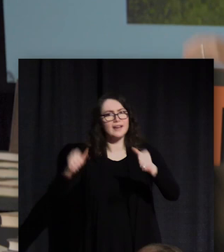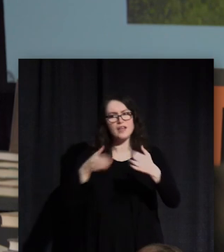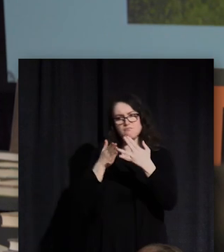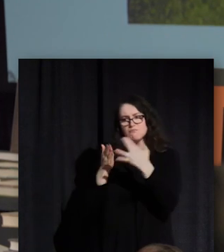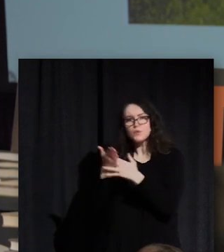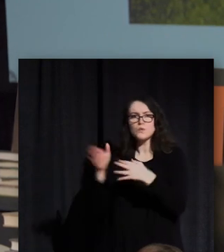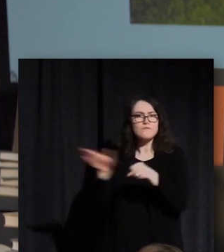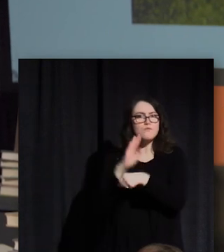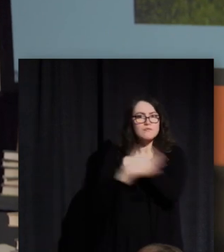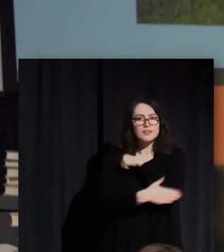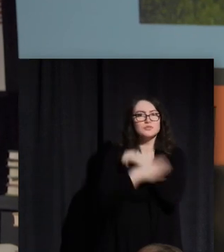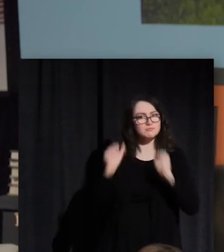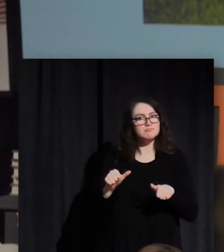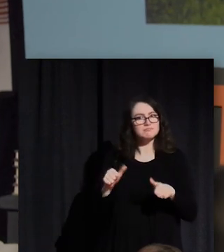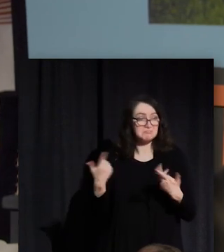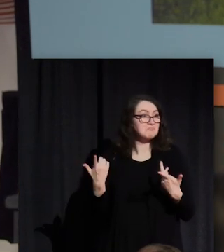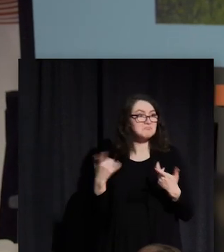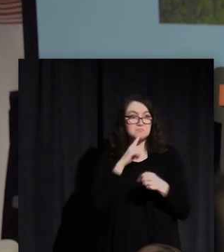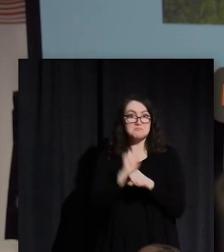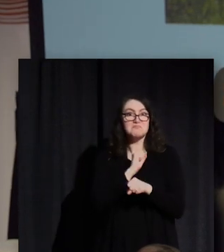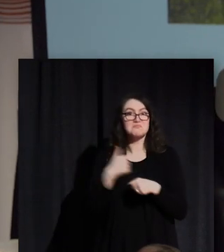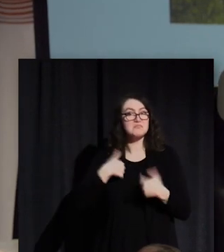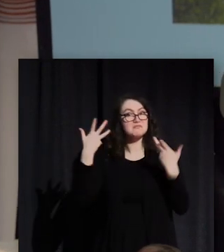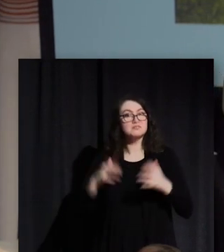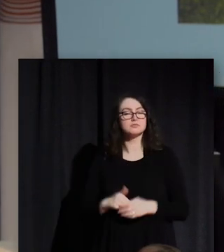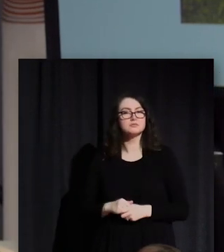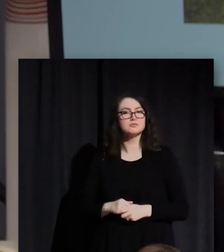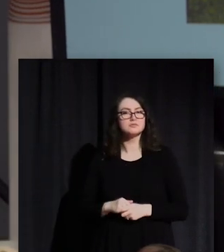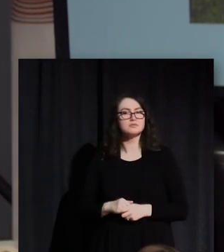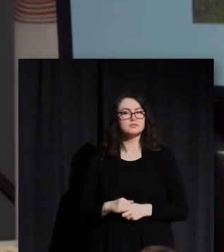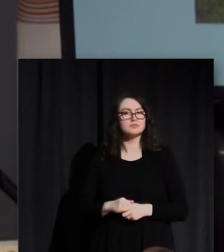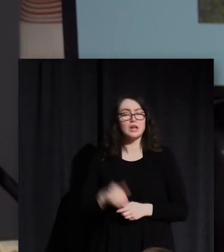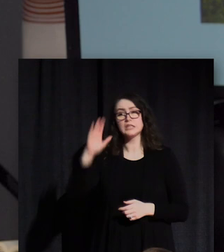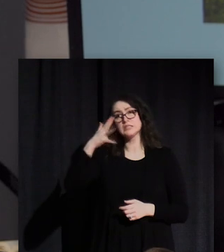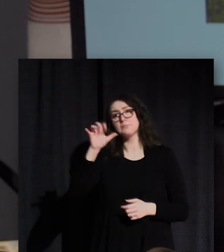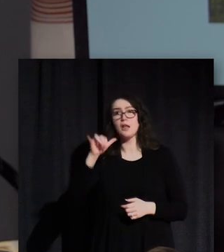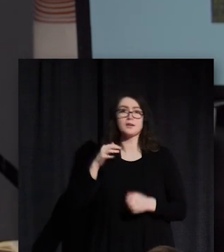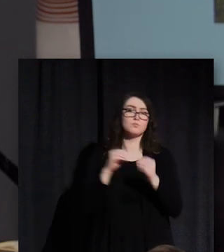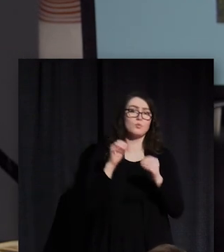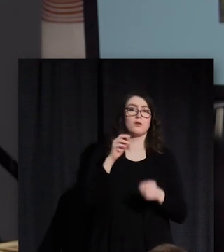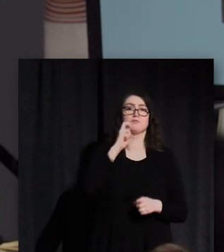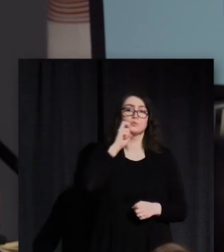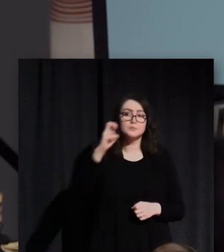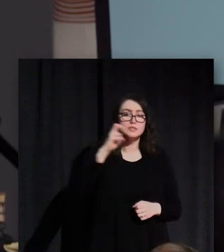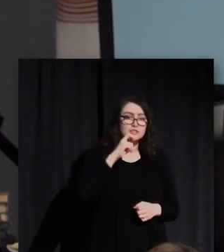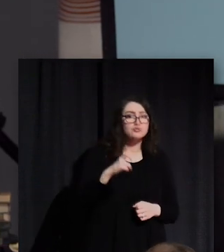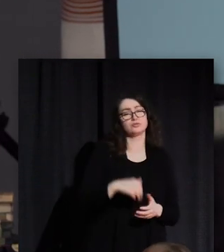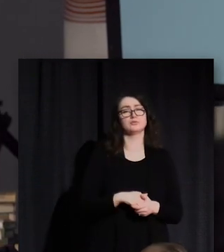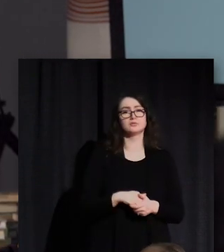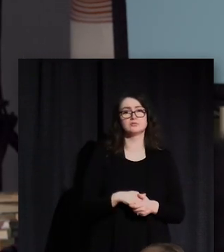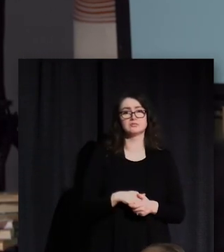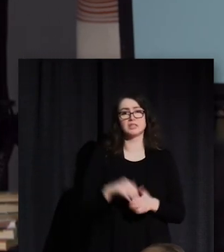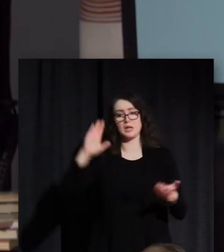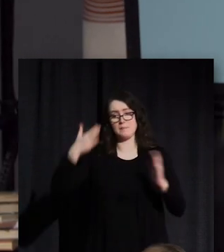I never saw cycling as a sport. It was a means of transportation, inexpensive travel, and adventure. I traveled the